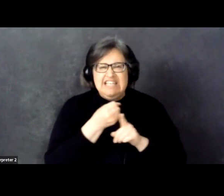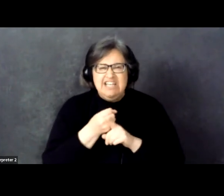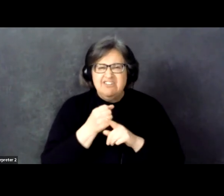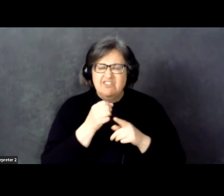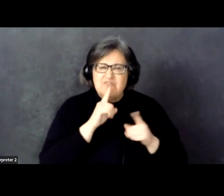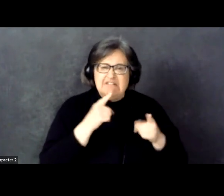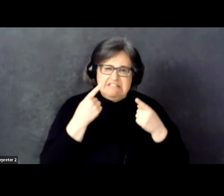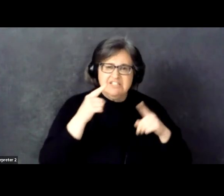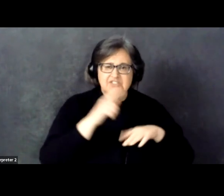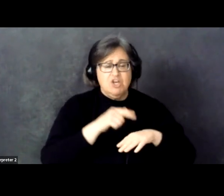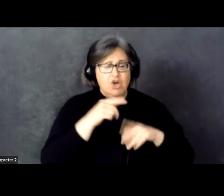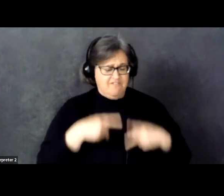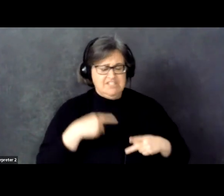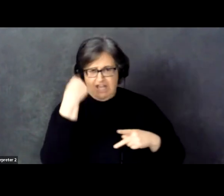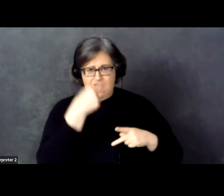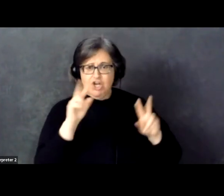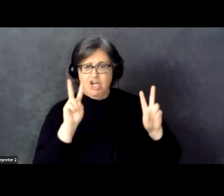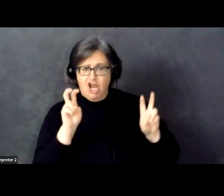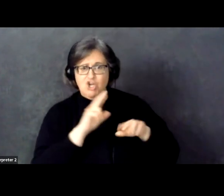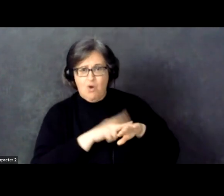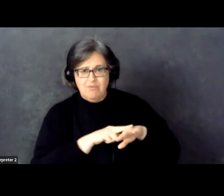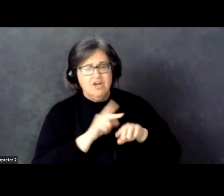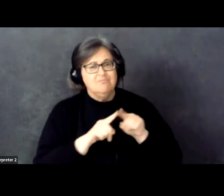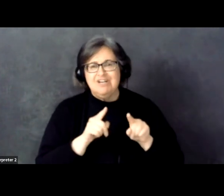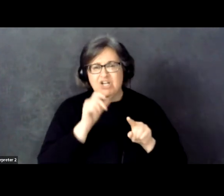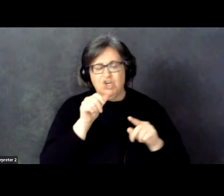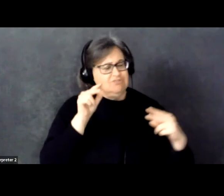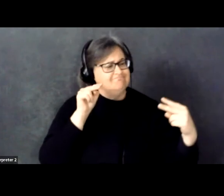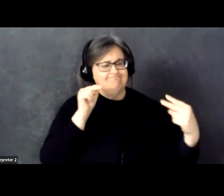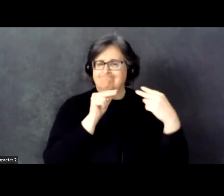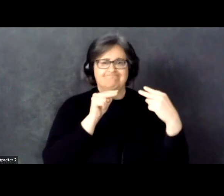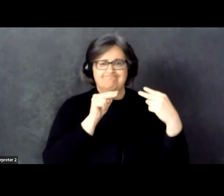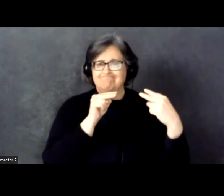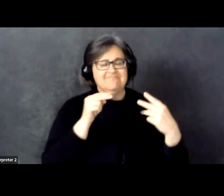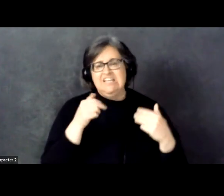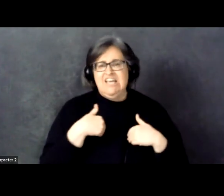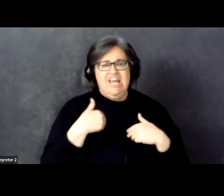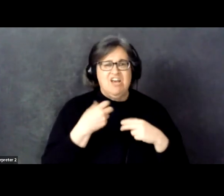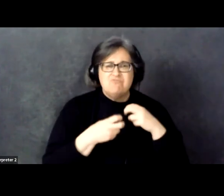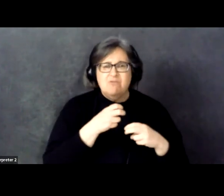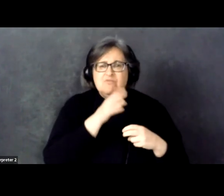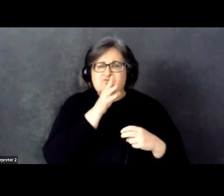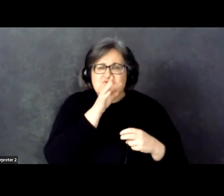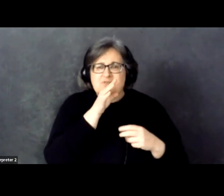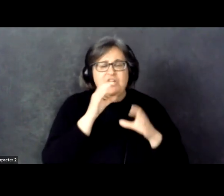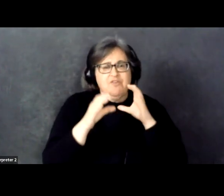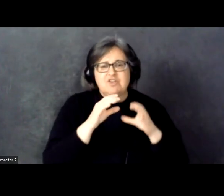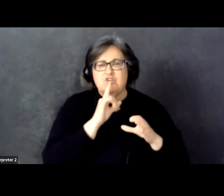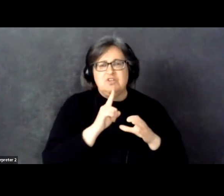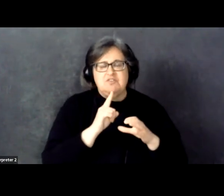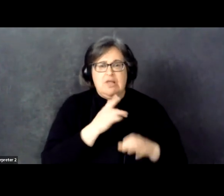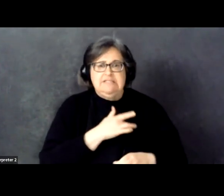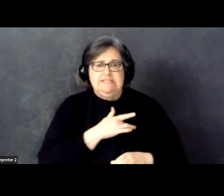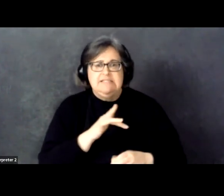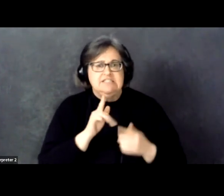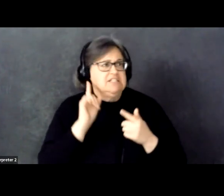He physically looked normal, but wouldn't look you in the eye, had trouble communicating verbally, and he was very sensitive